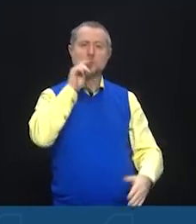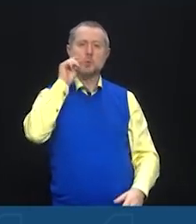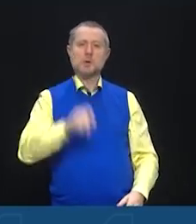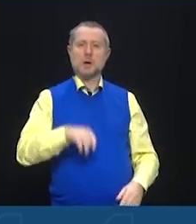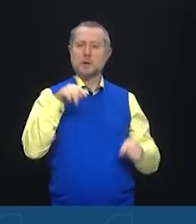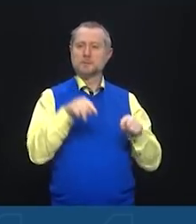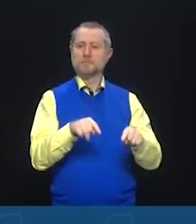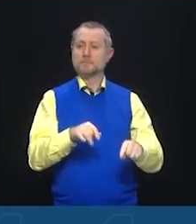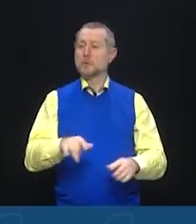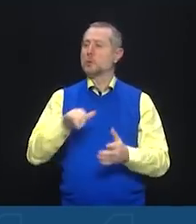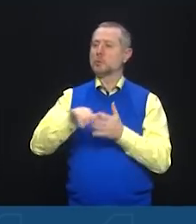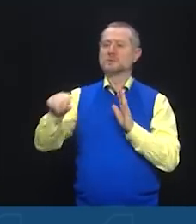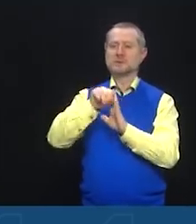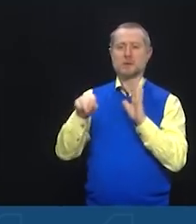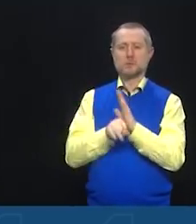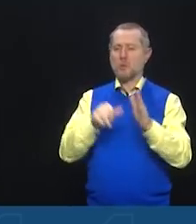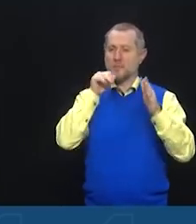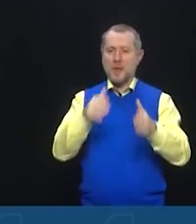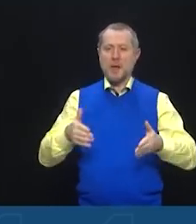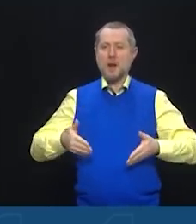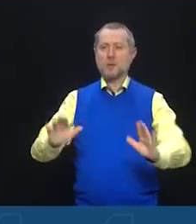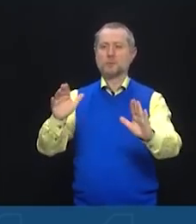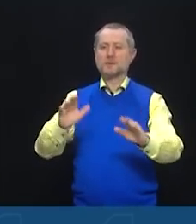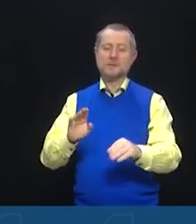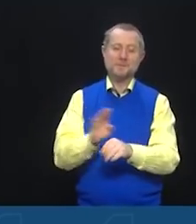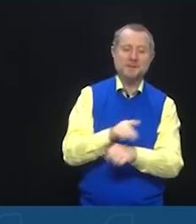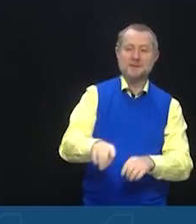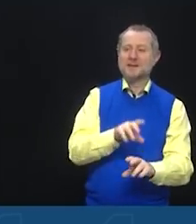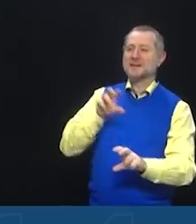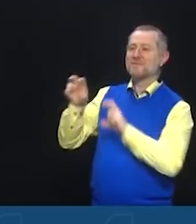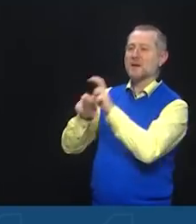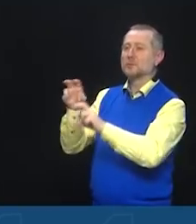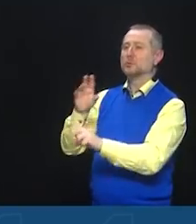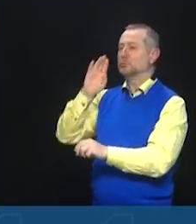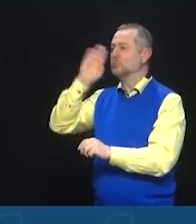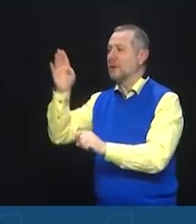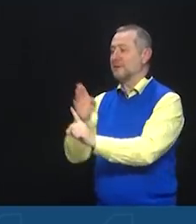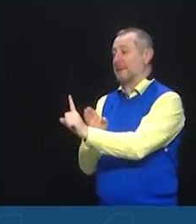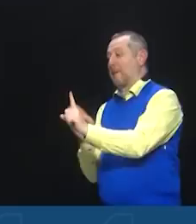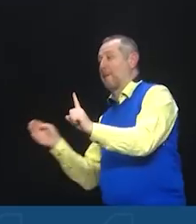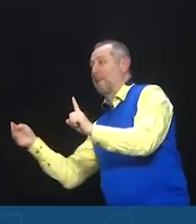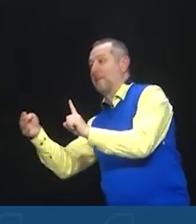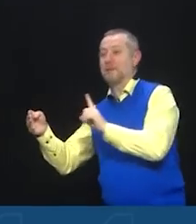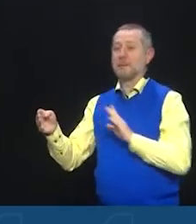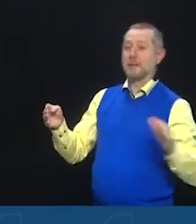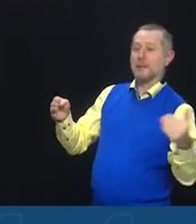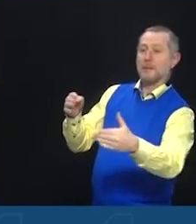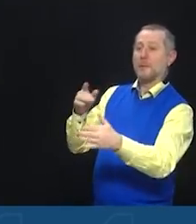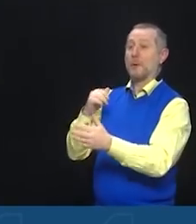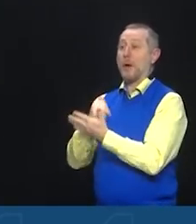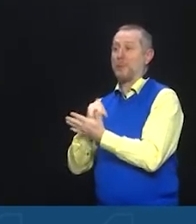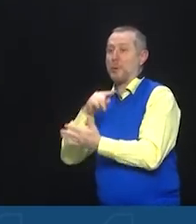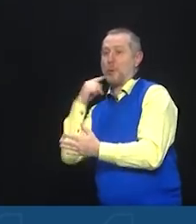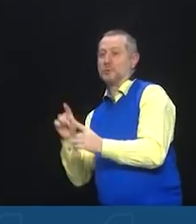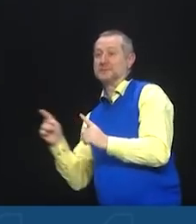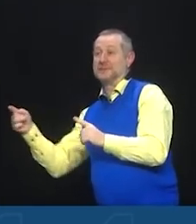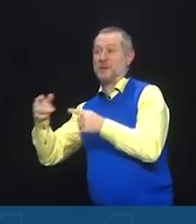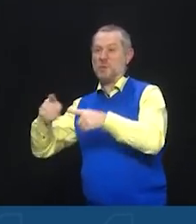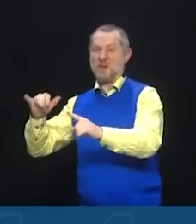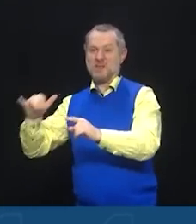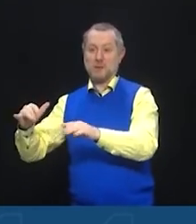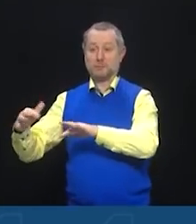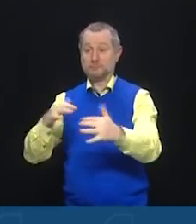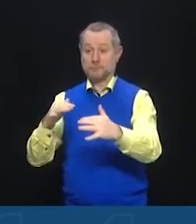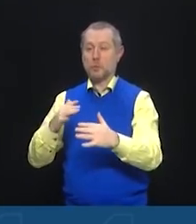not permit its own investment activity, whether directly or indirectly, to aid Russia as it commits these human rights violations